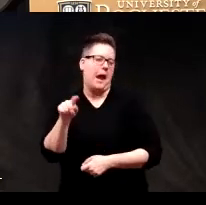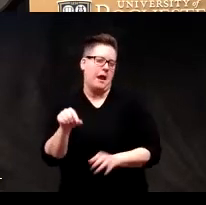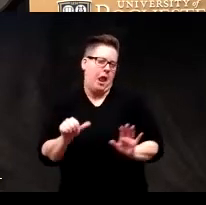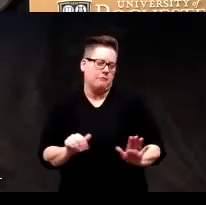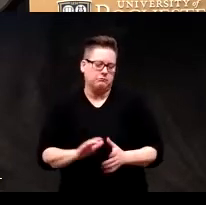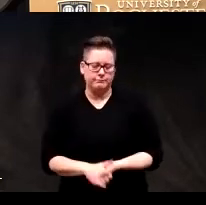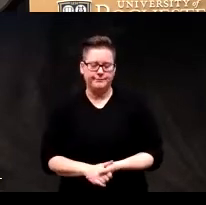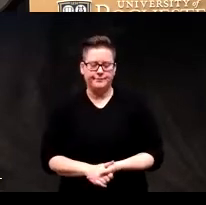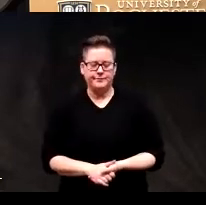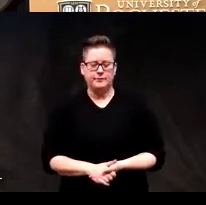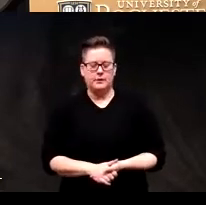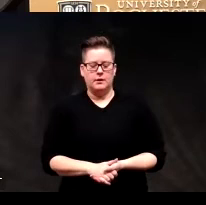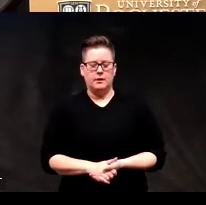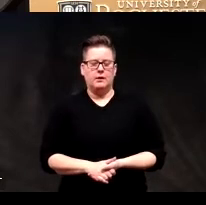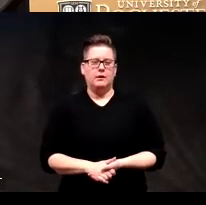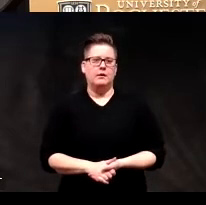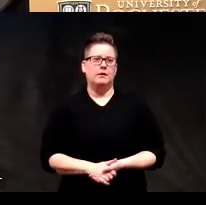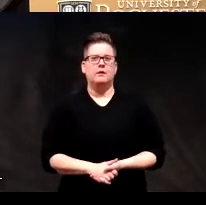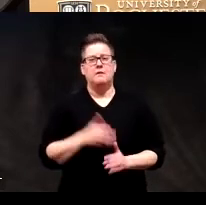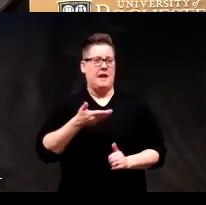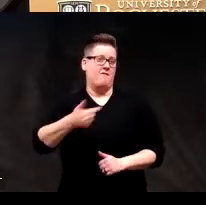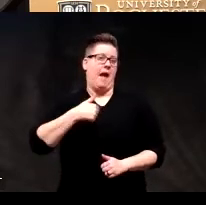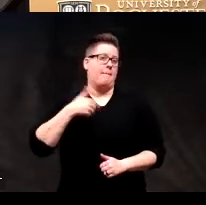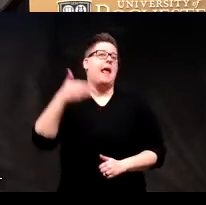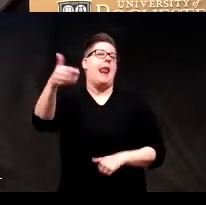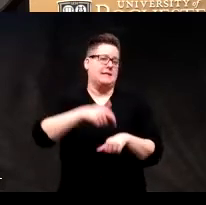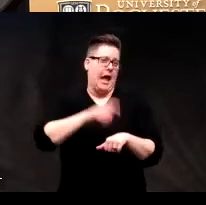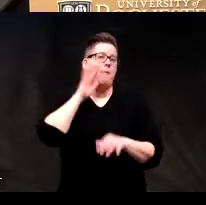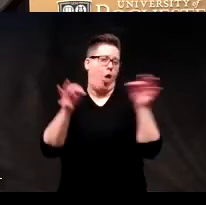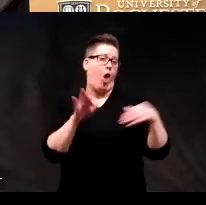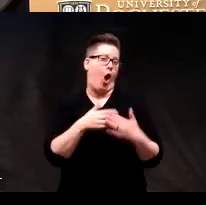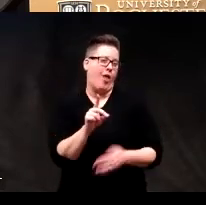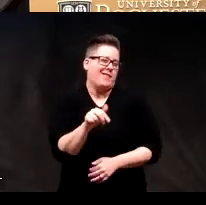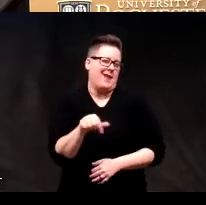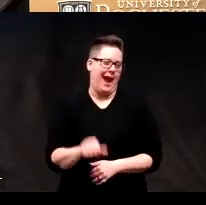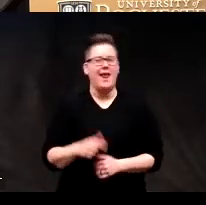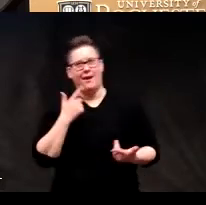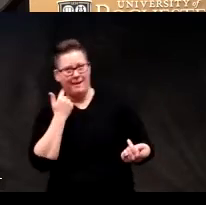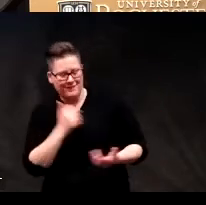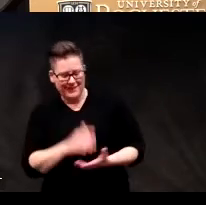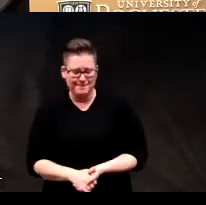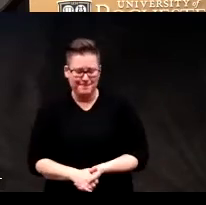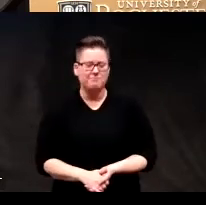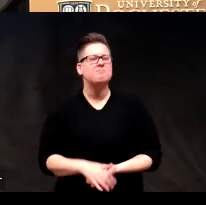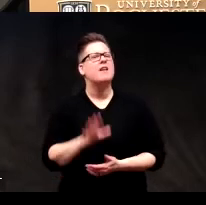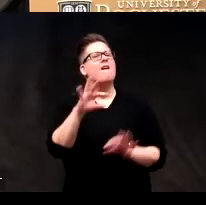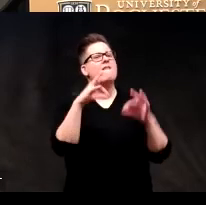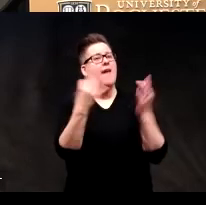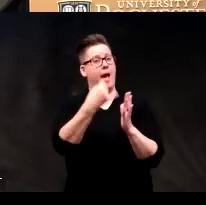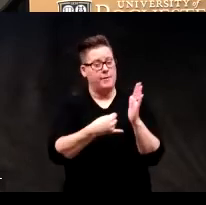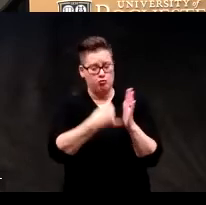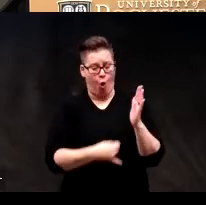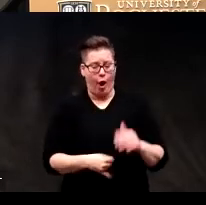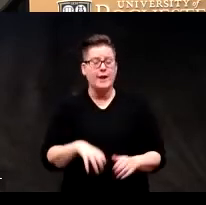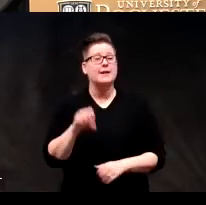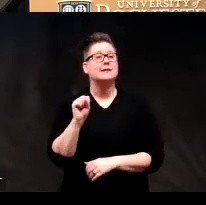so you can invite me back next time and I'll tell you about that. But so let's consider this family drawing. So this is